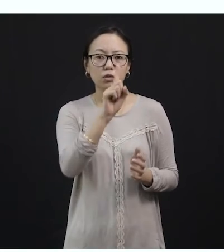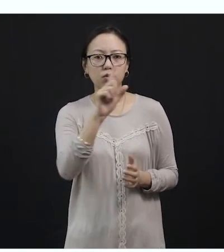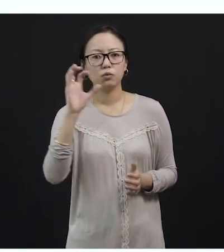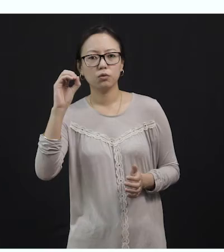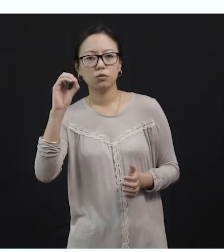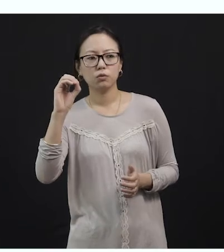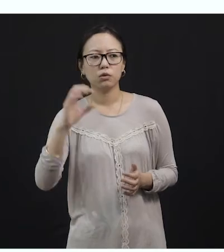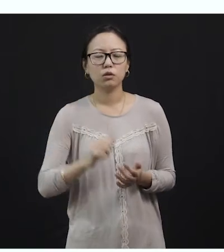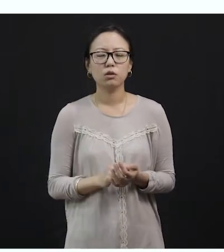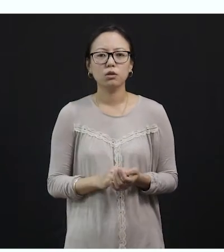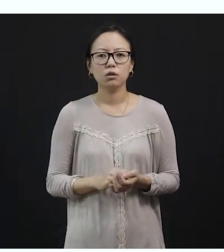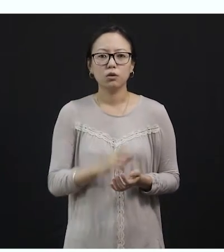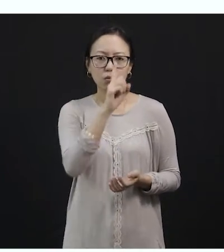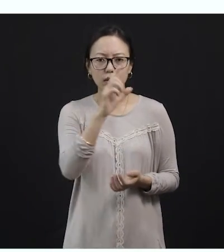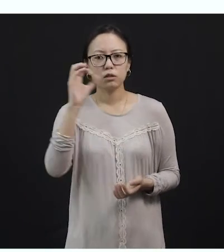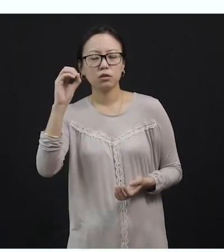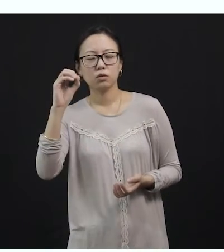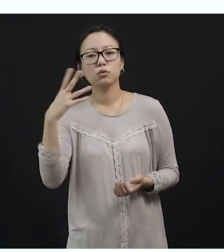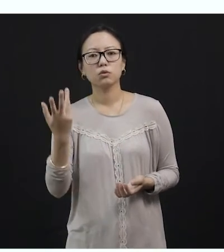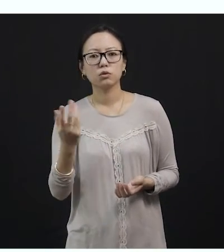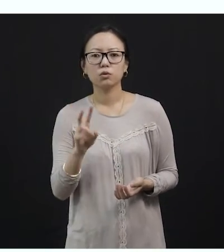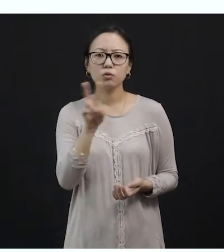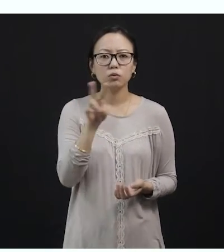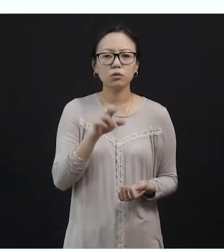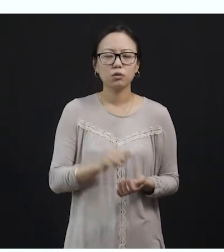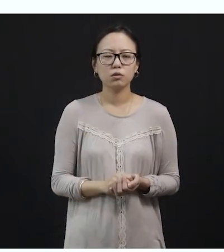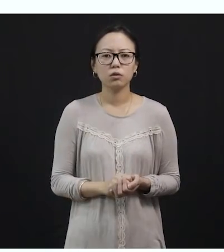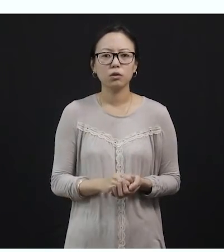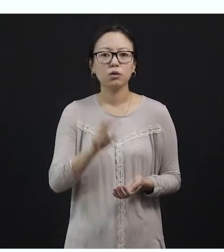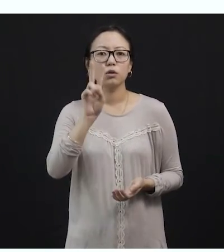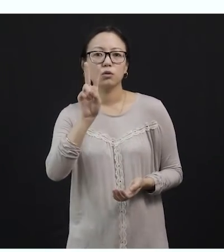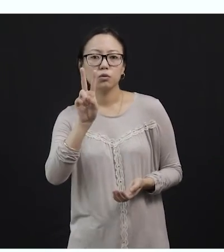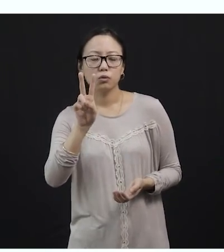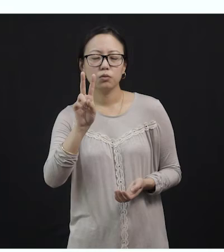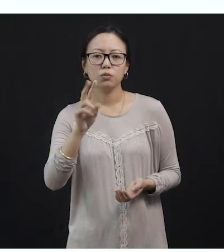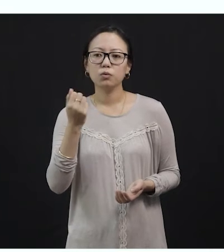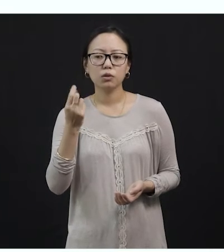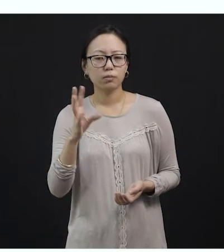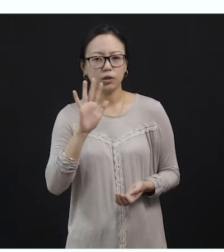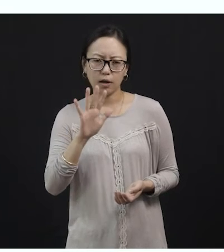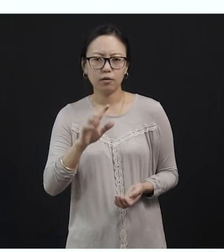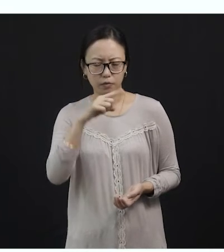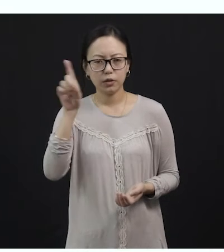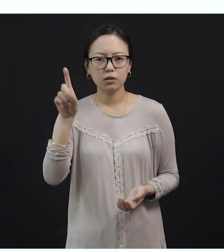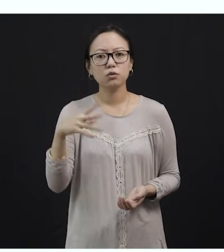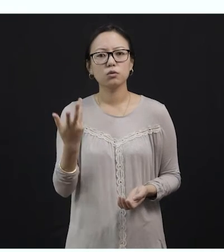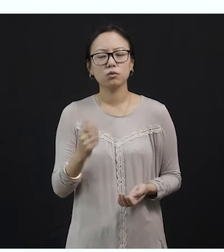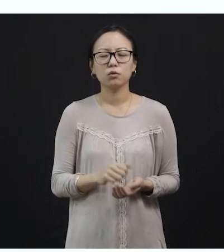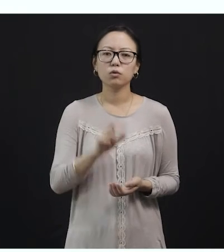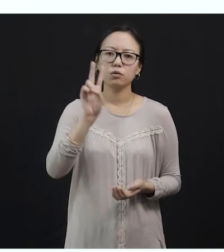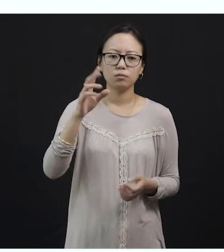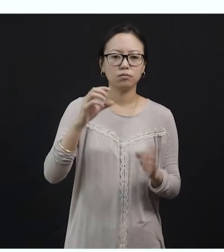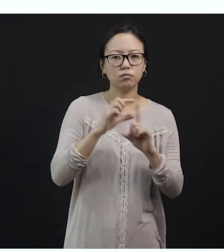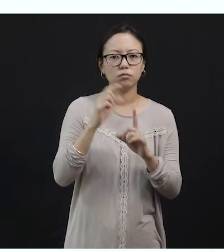them, you get two numerals together. So you call it as two digits, all right? Similarly for 99,